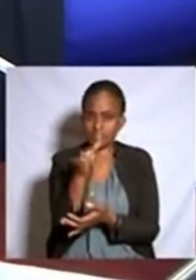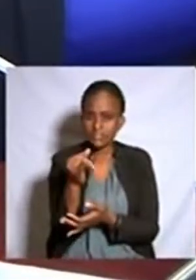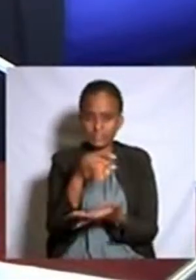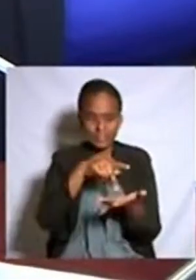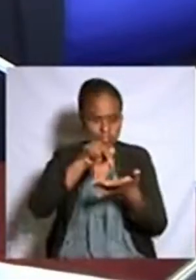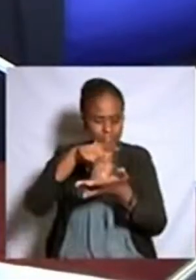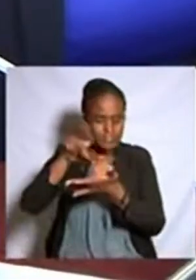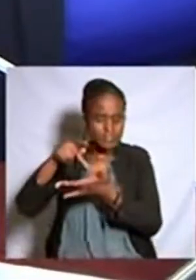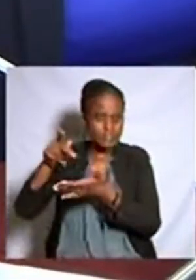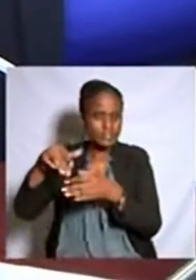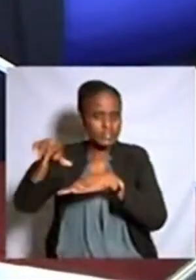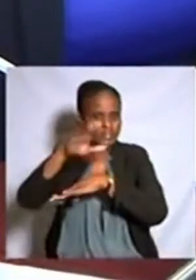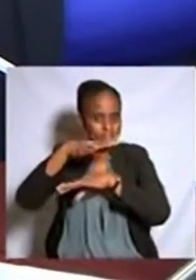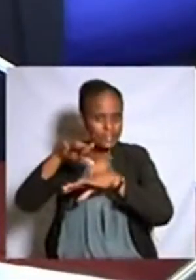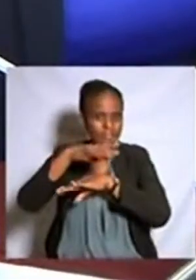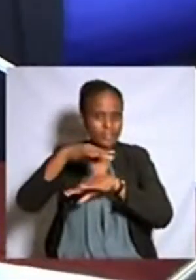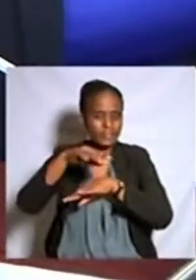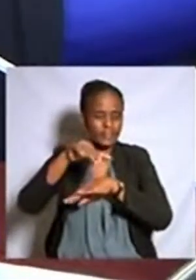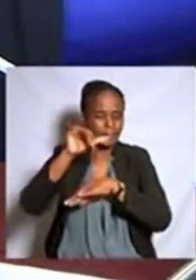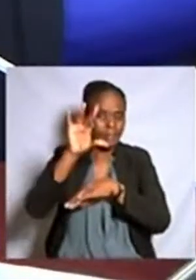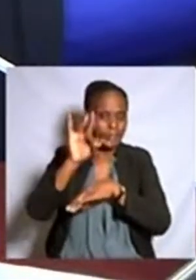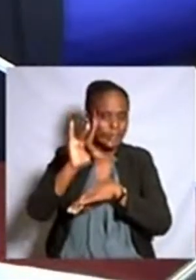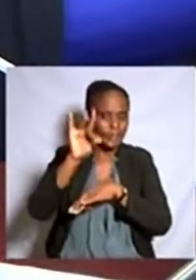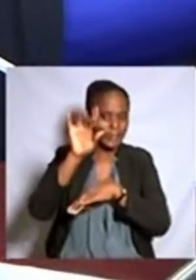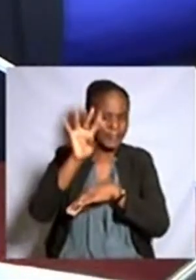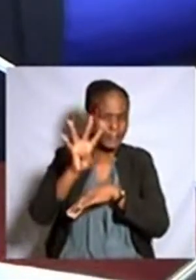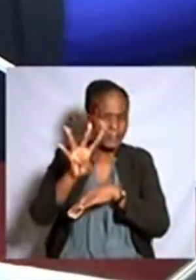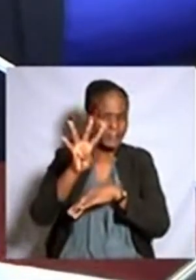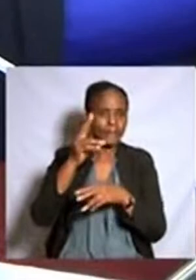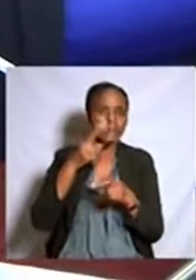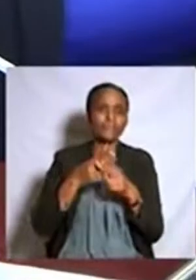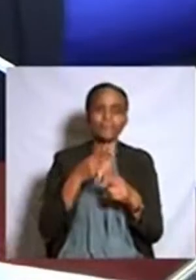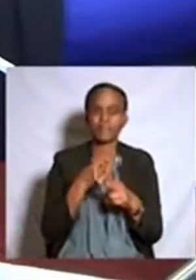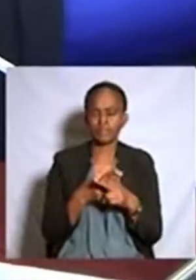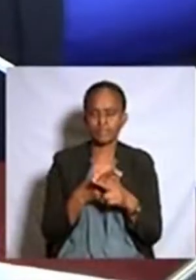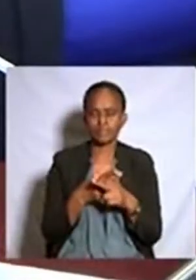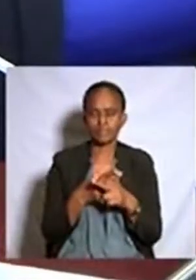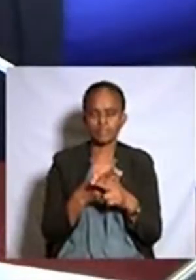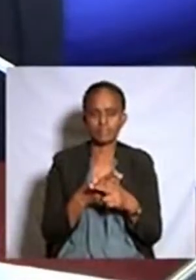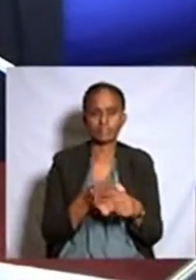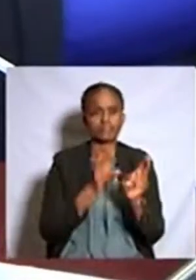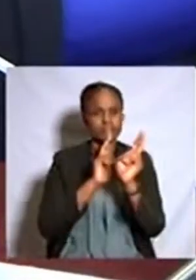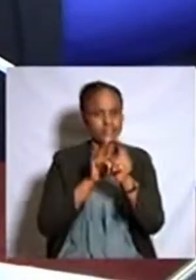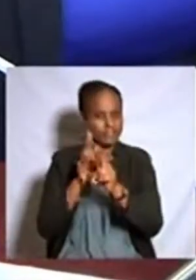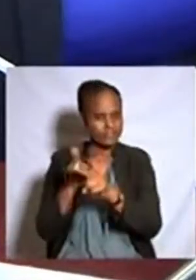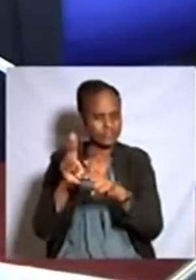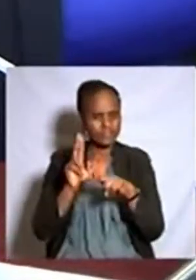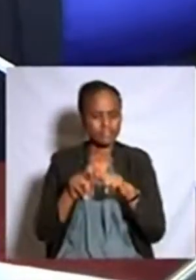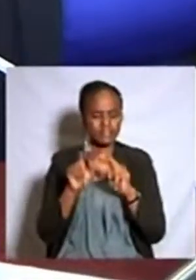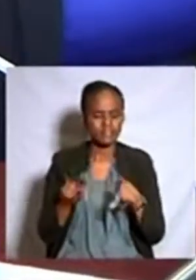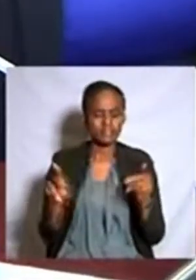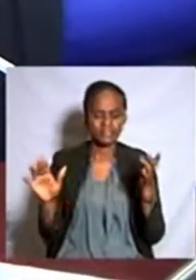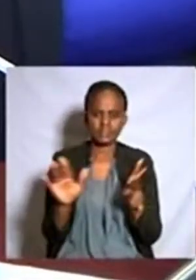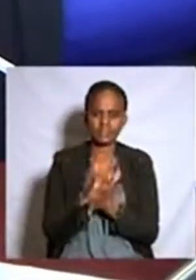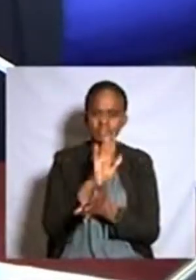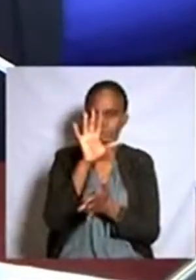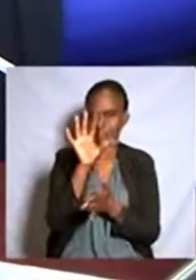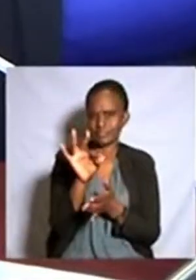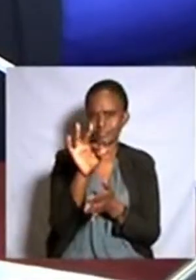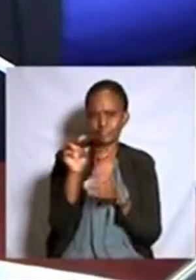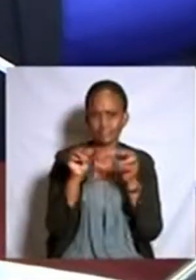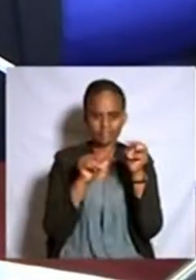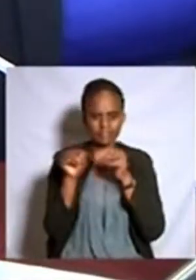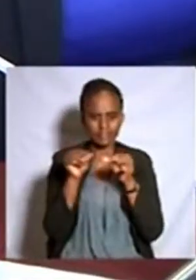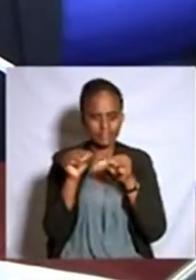repayment period exceeding 84 months. The response, Chair, is also on page 9.